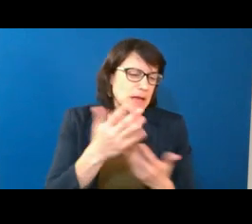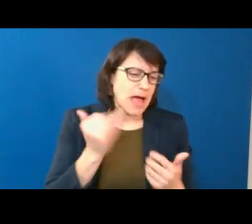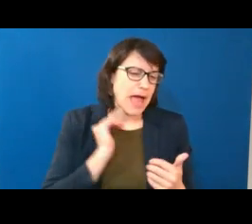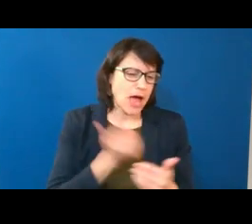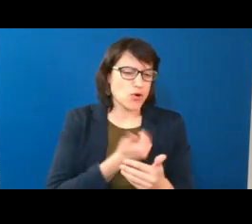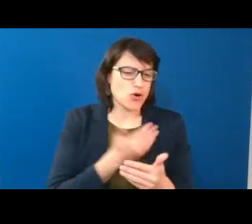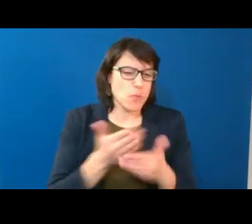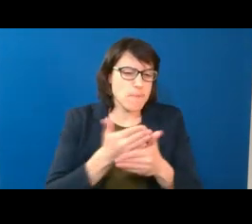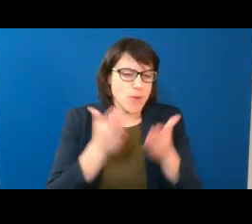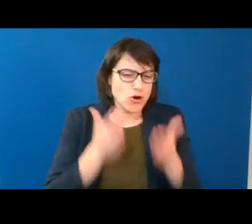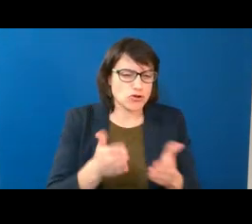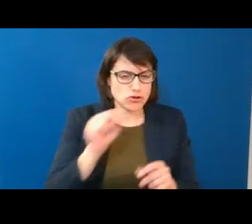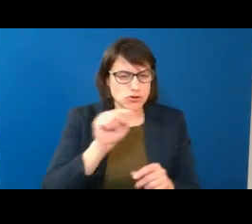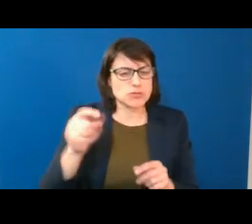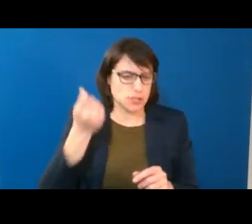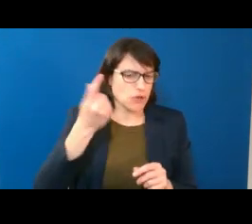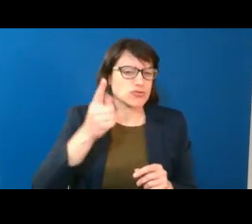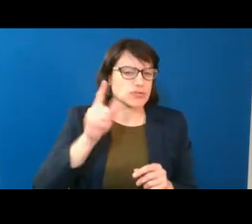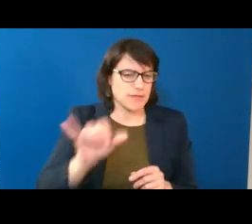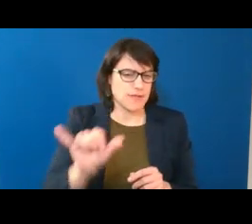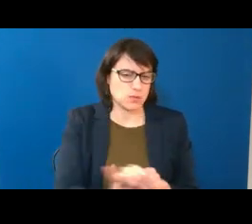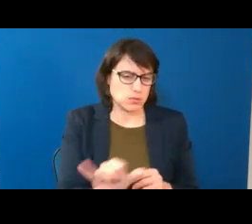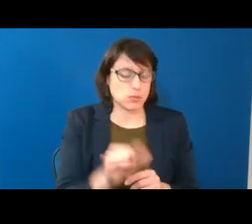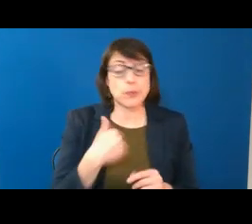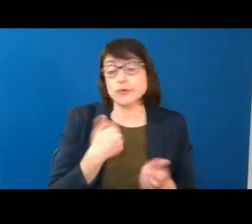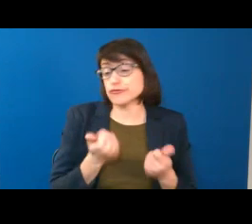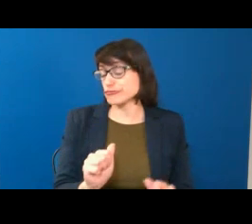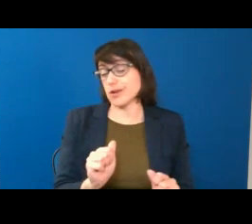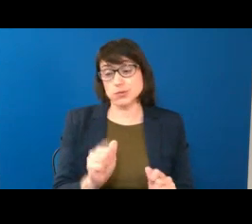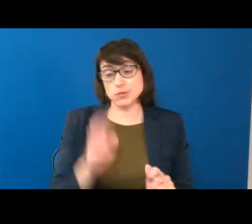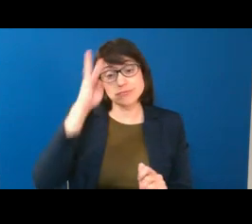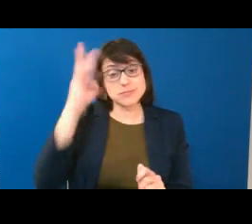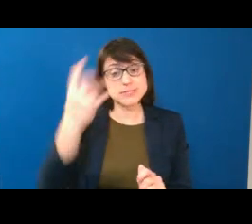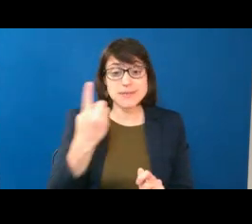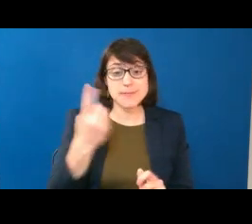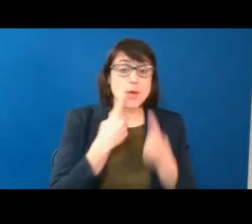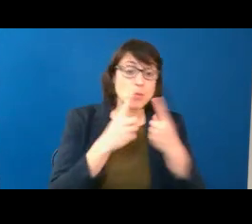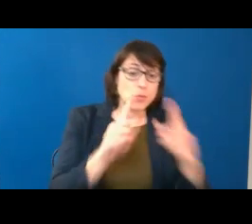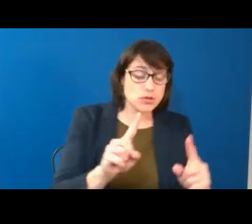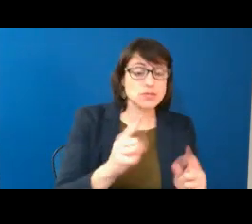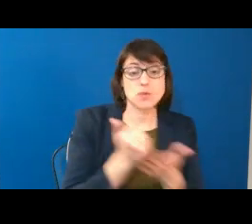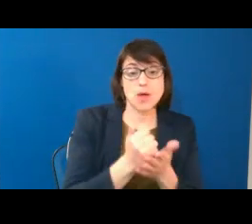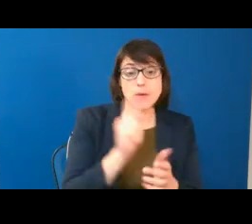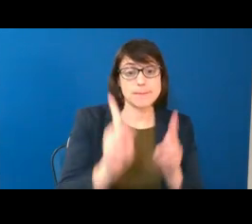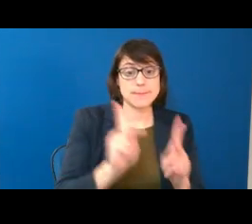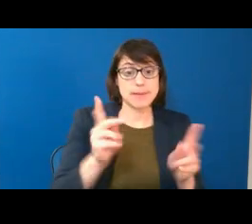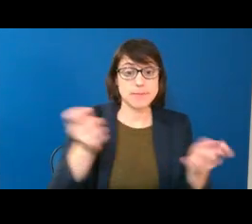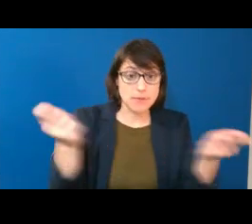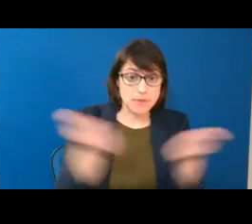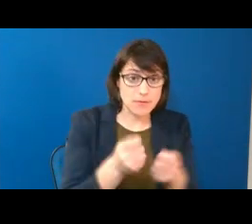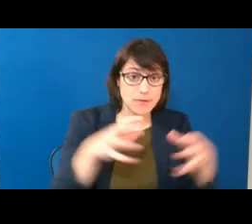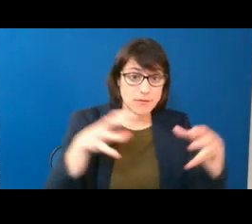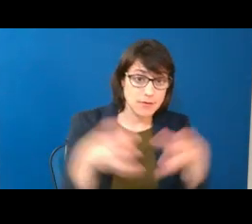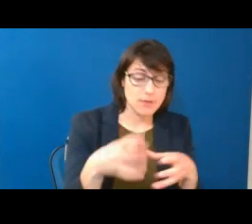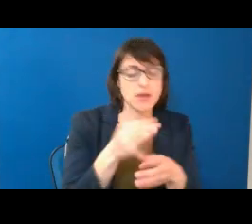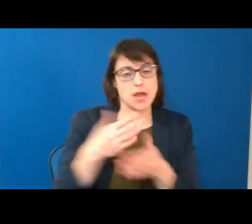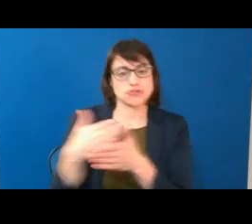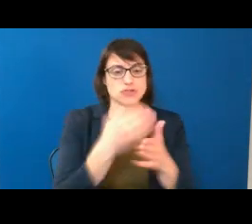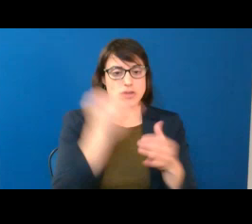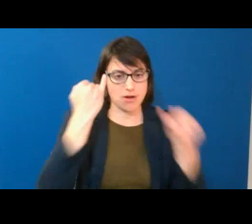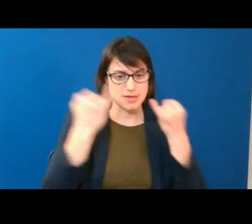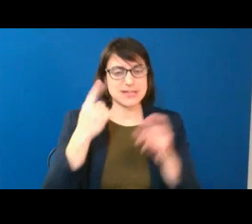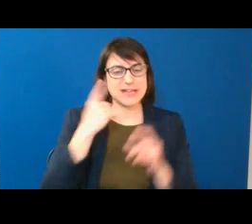we're simply just trying to fit and find something that works in a way that brings people together to share those ideas. So I think that was a very